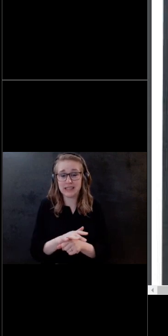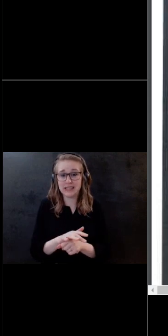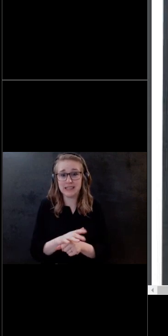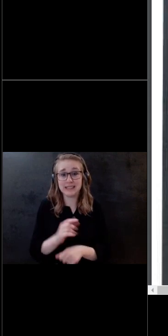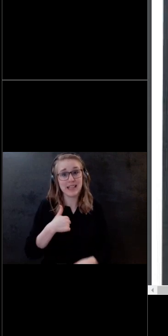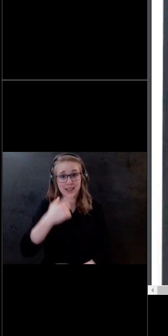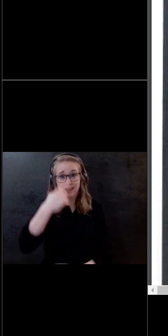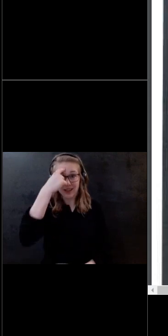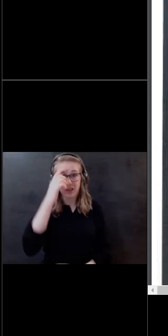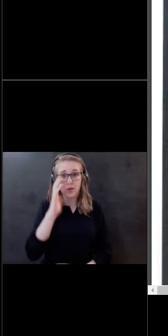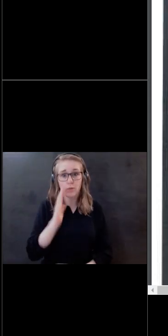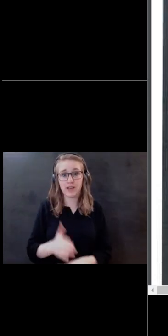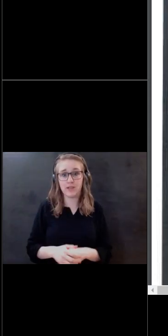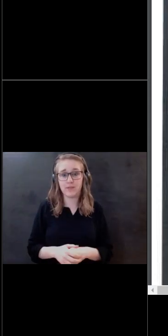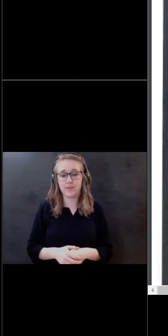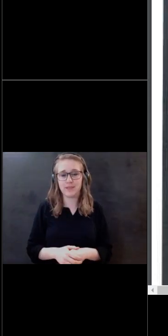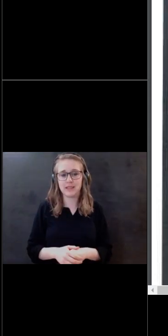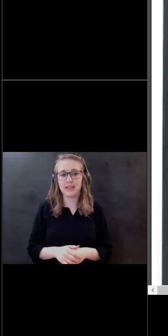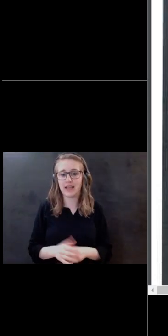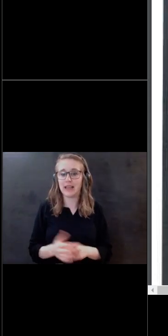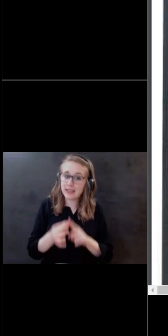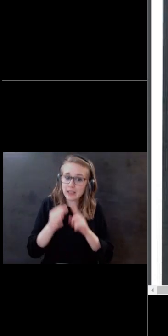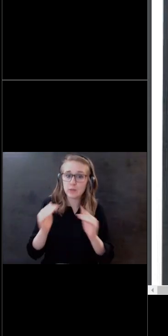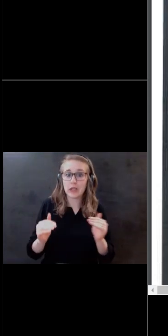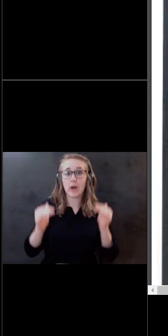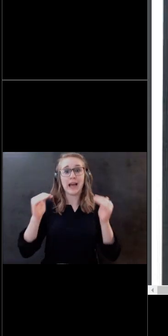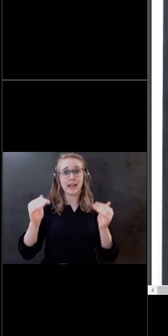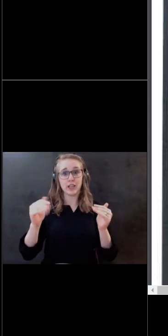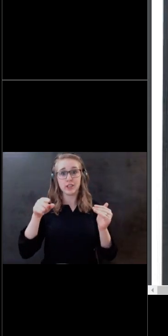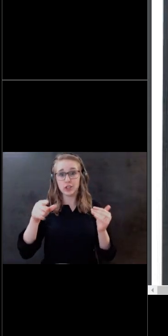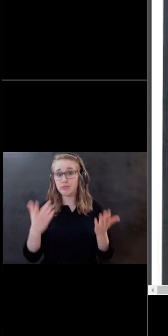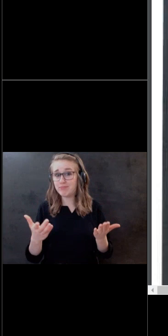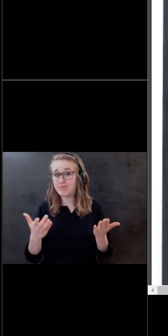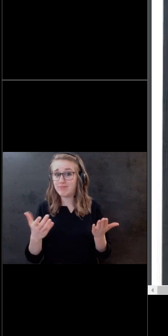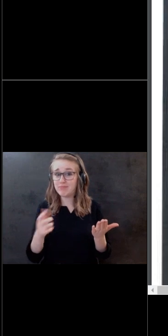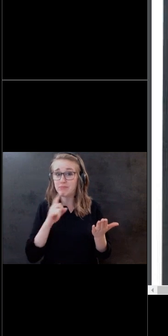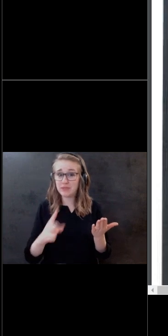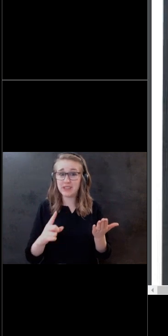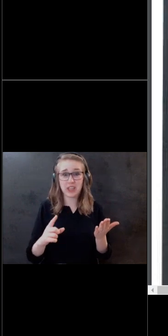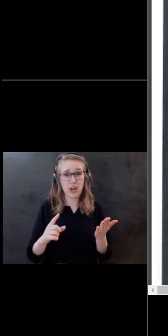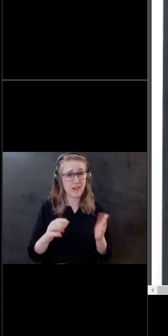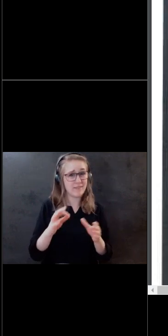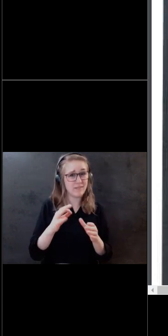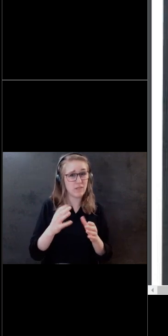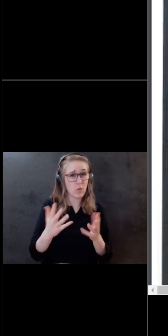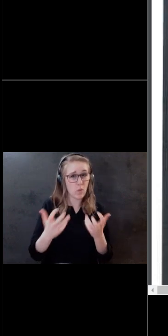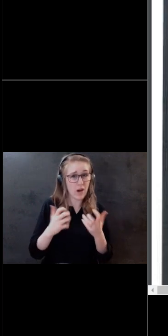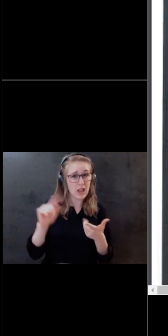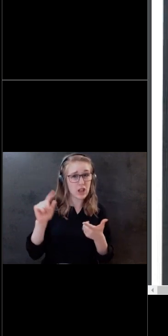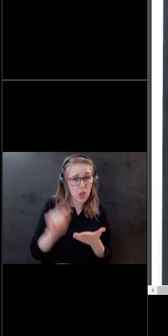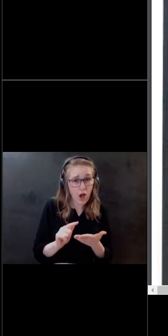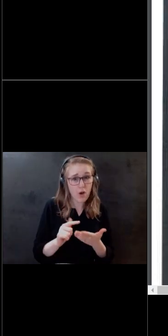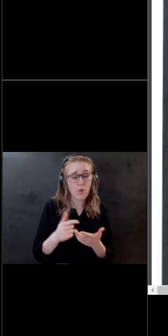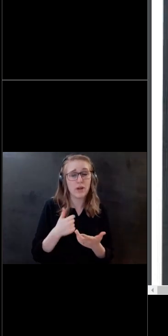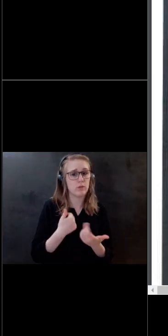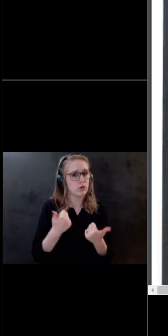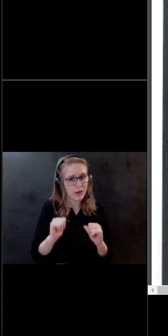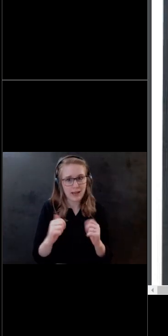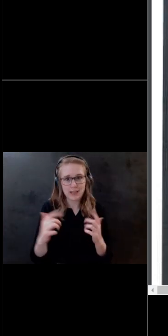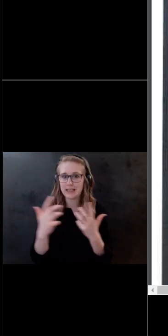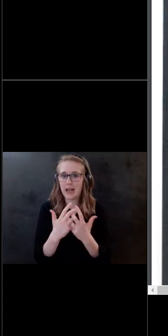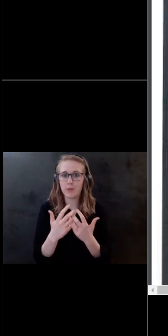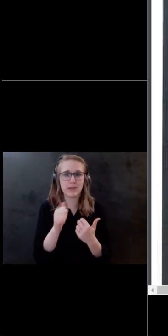would. Yeah, unless we go higher, and you've been a proponent of lower, at which we've attempted to accommodate you on this one. We